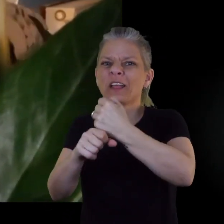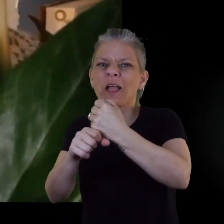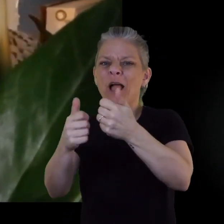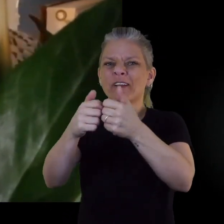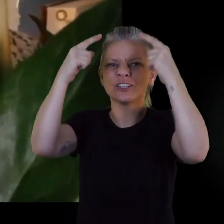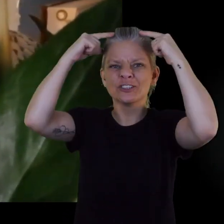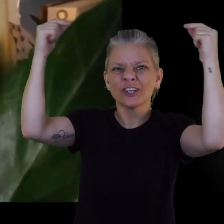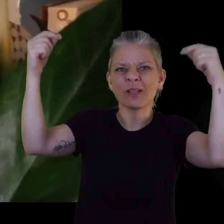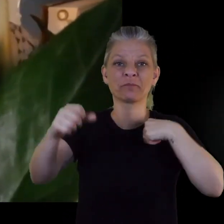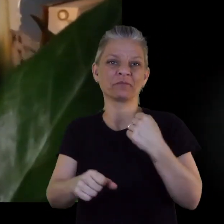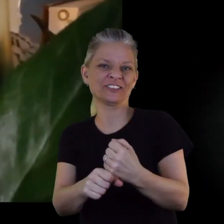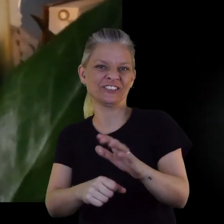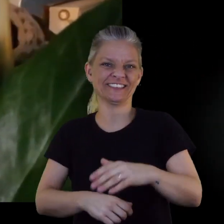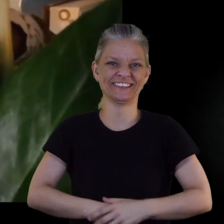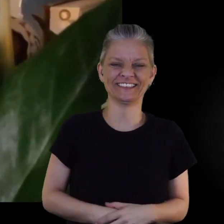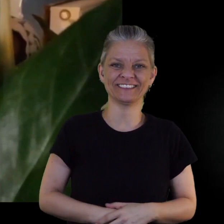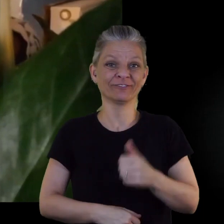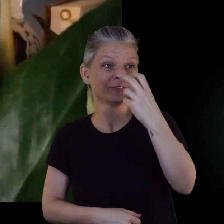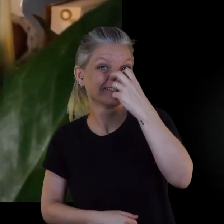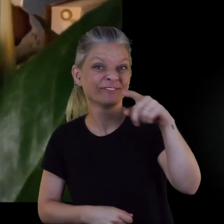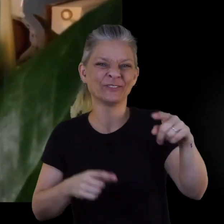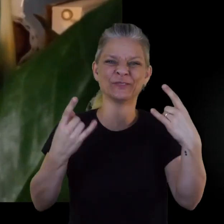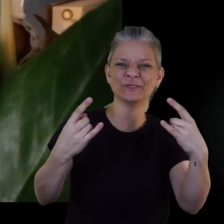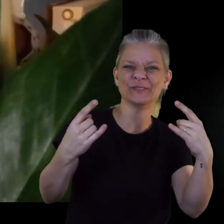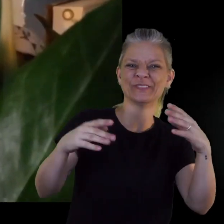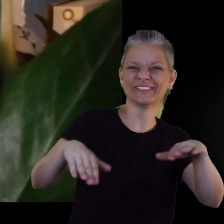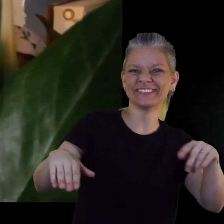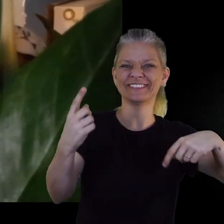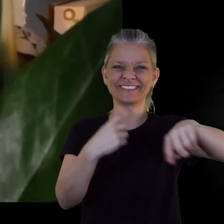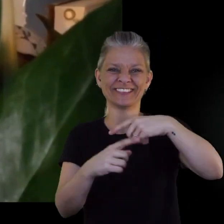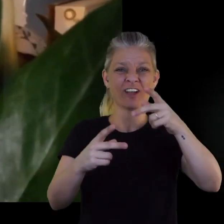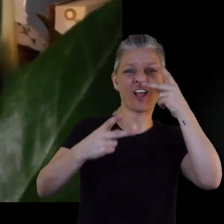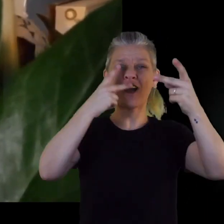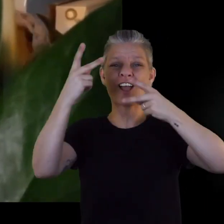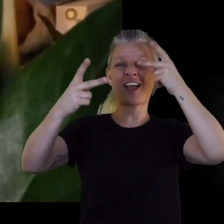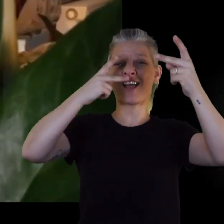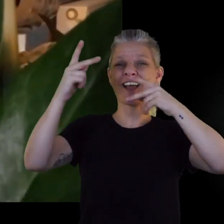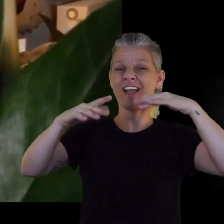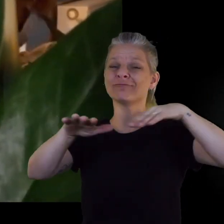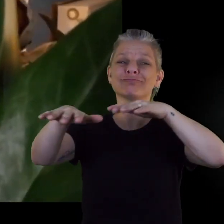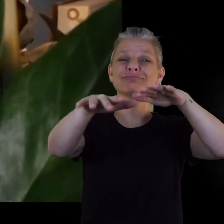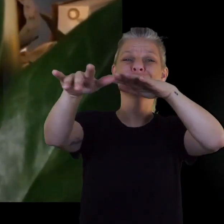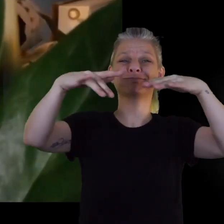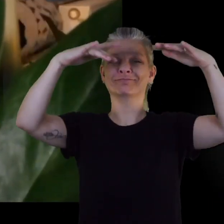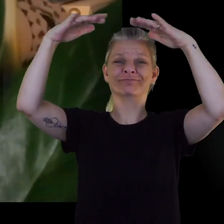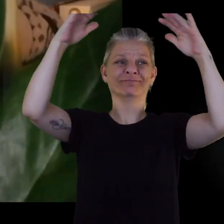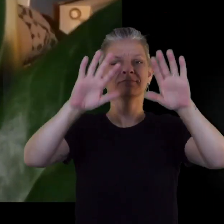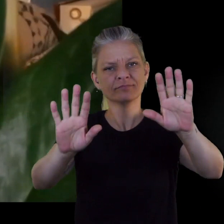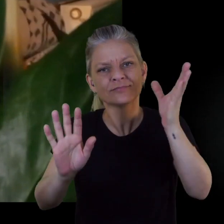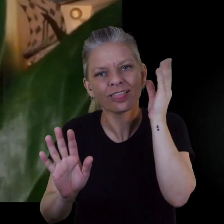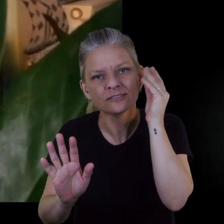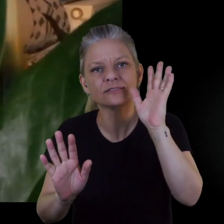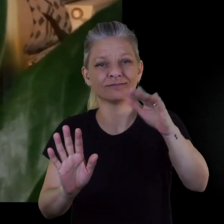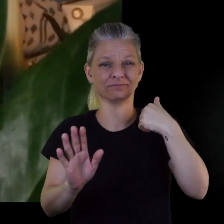and the gremlins. My G's. Good evening to the cool kids, the cute chaos demons, the soprano sonneteers sailing high seas. Please listen. I've